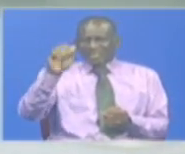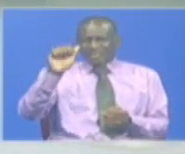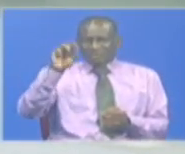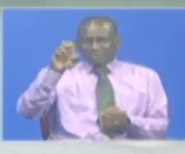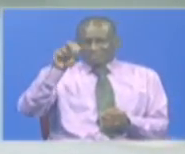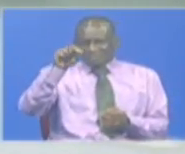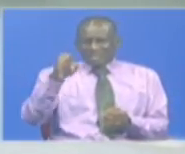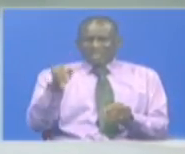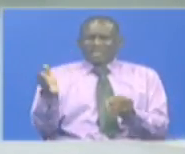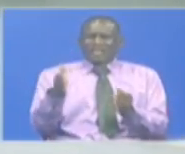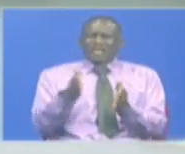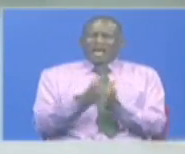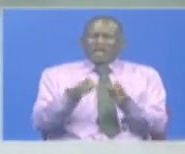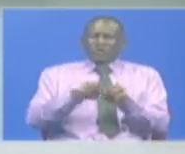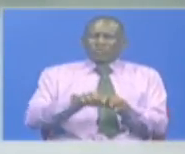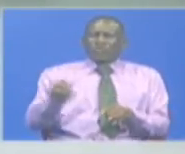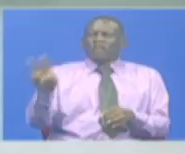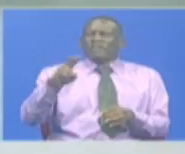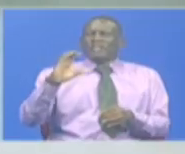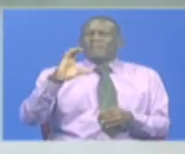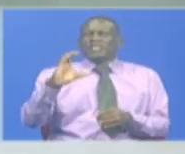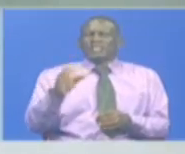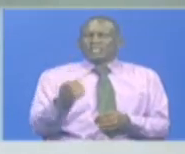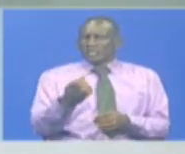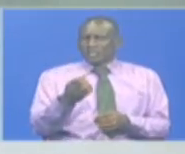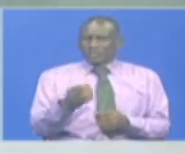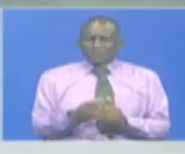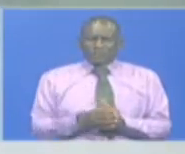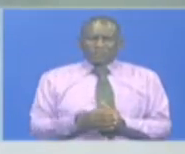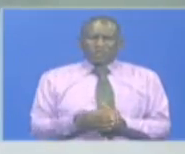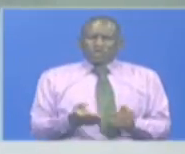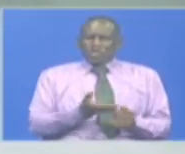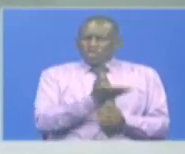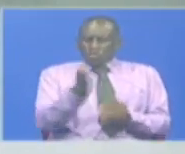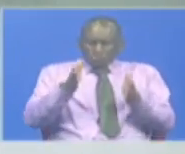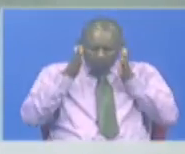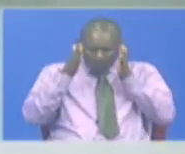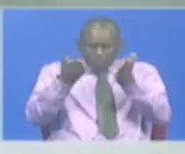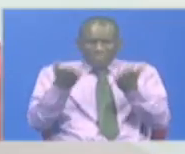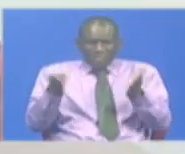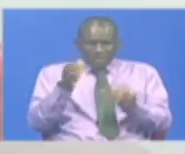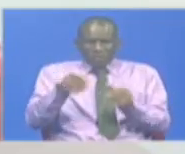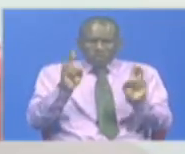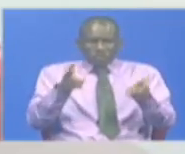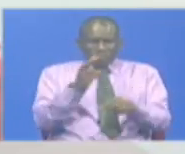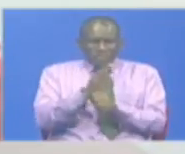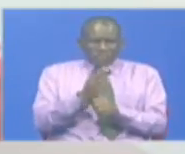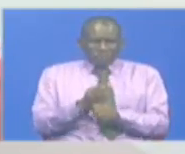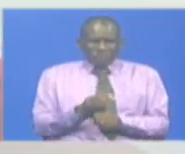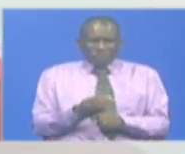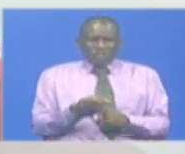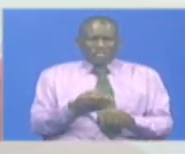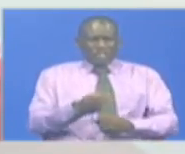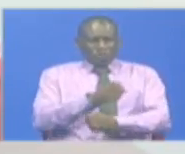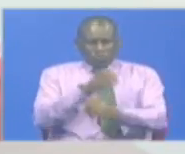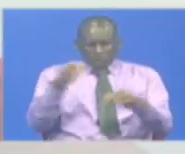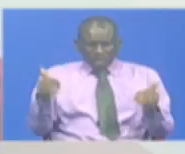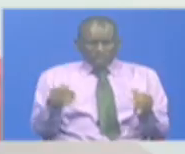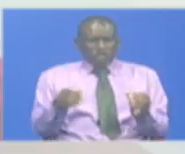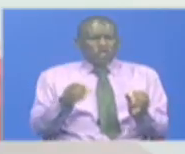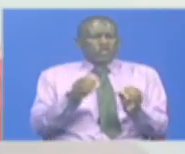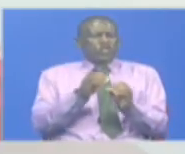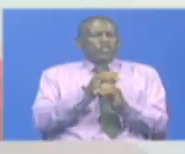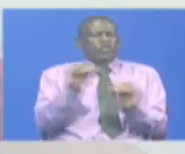also vitamin C. Those are the main which we normally use. They are stable, not even a single patient